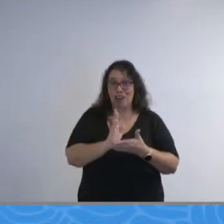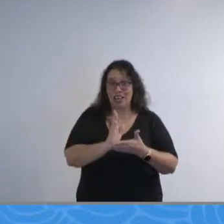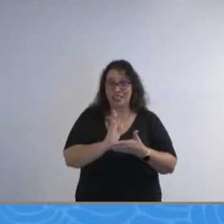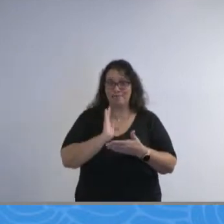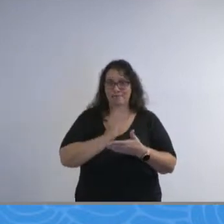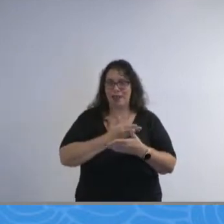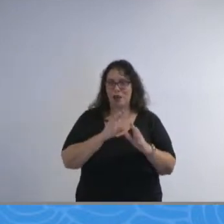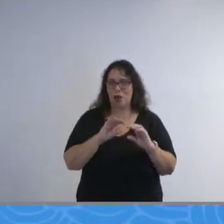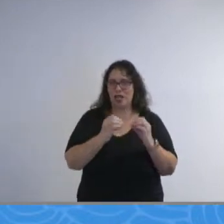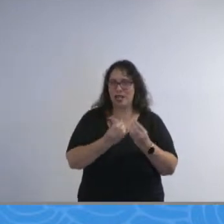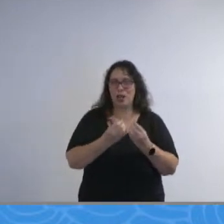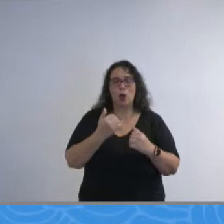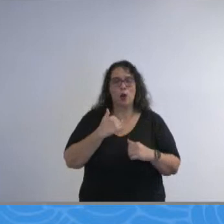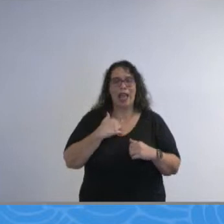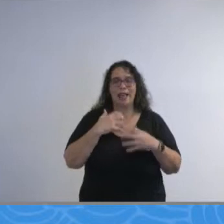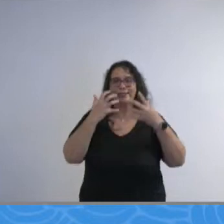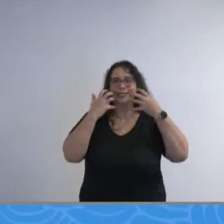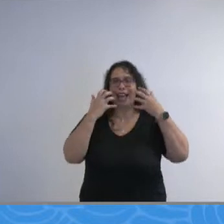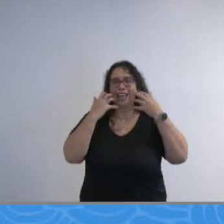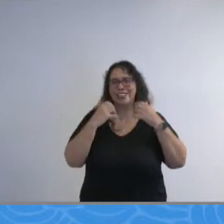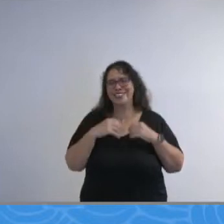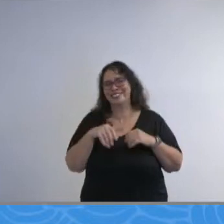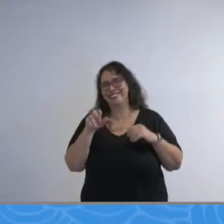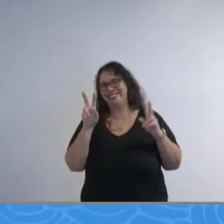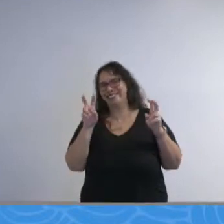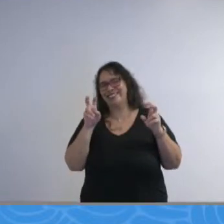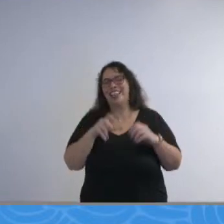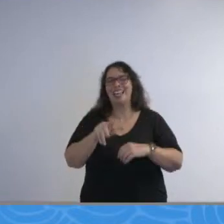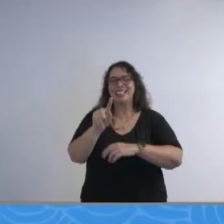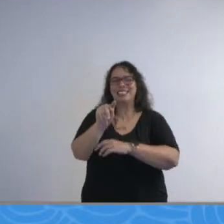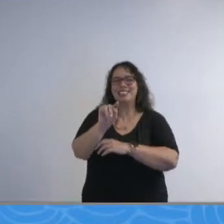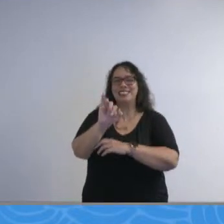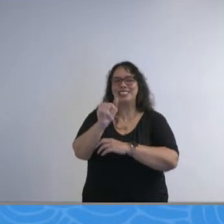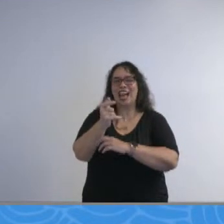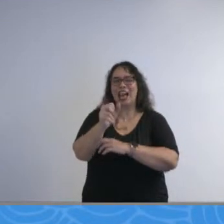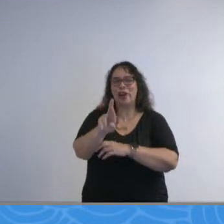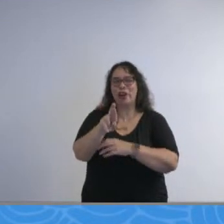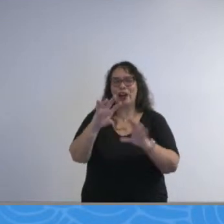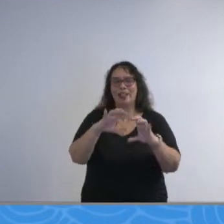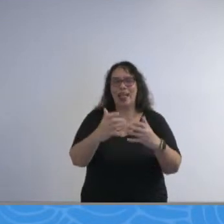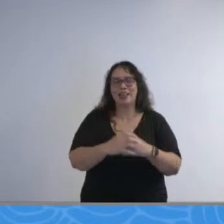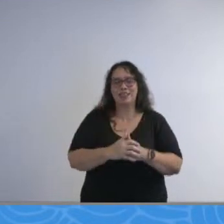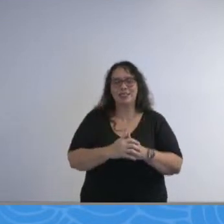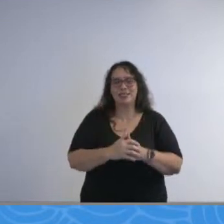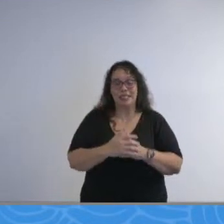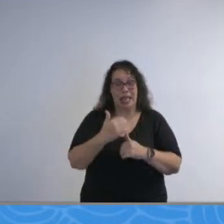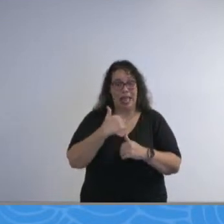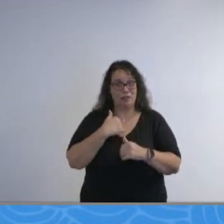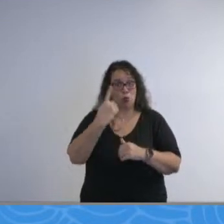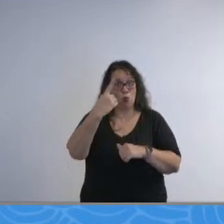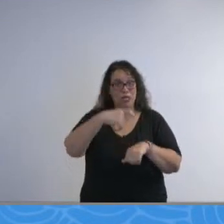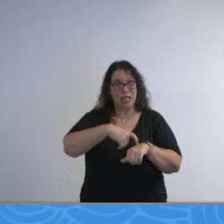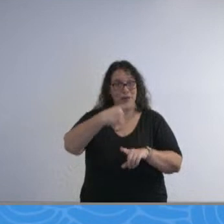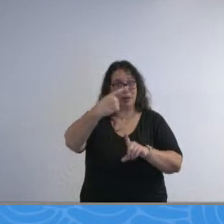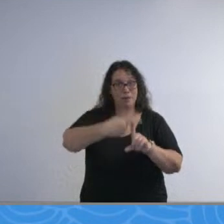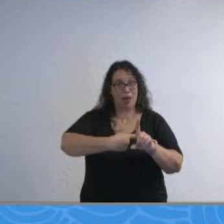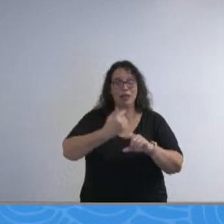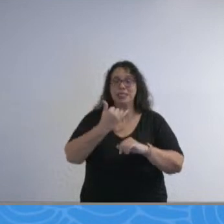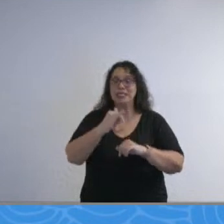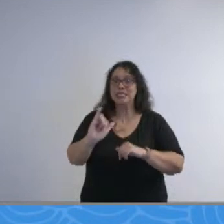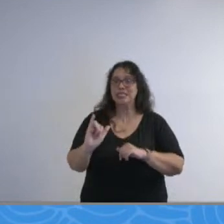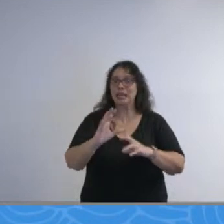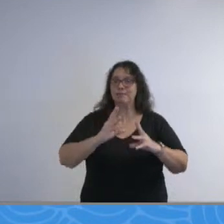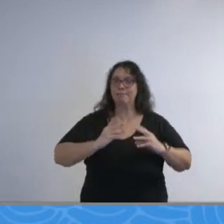we do have our Tiger classes. Tiger classes are held once a month. We're still accepting applications